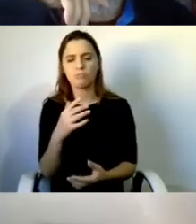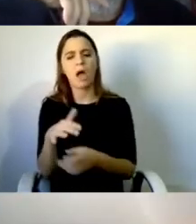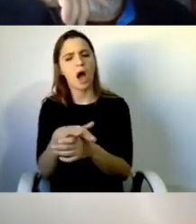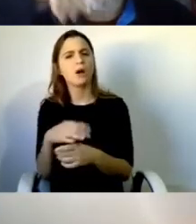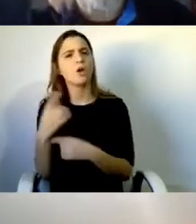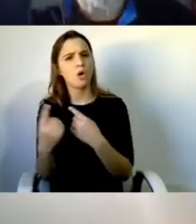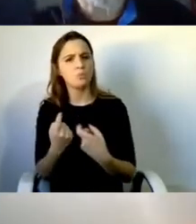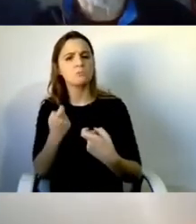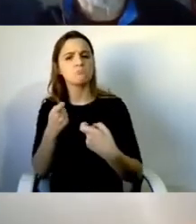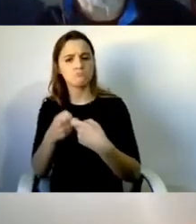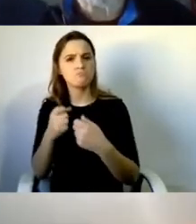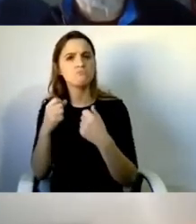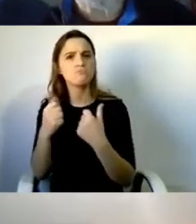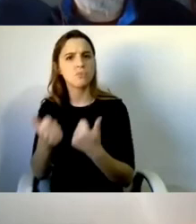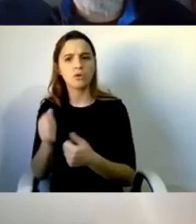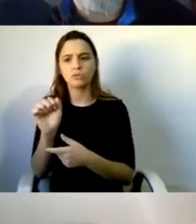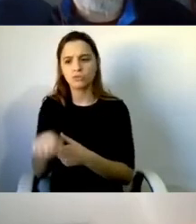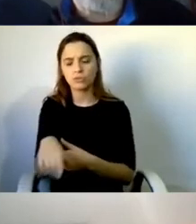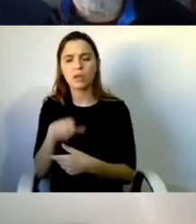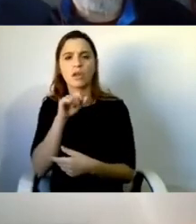then everybody gets the same.